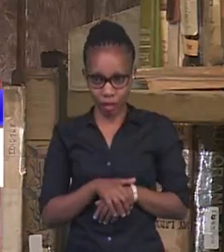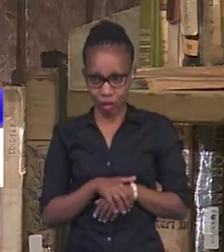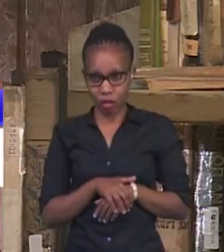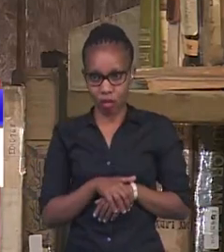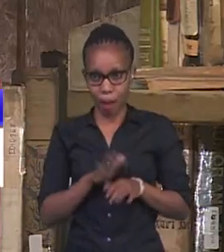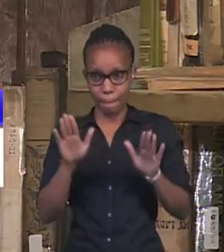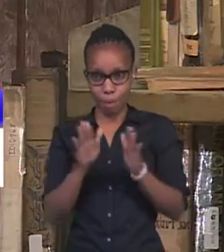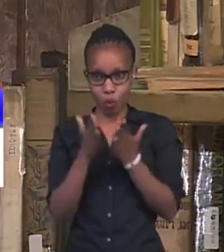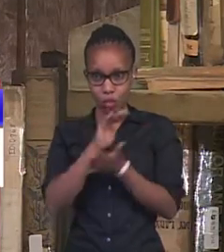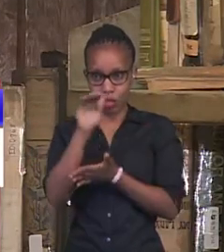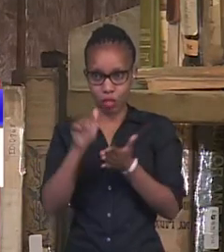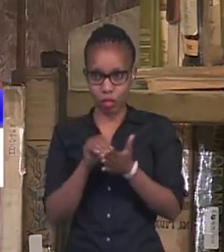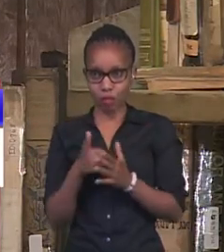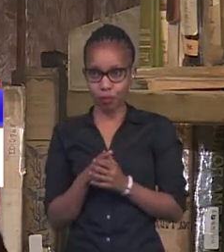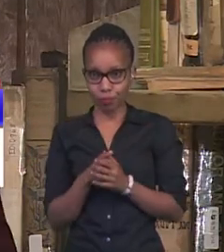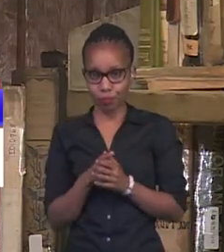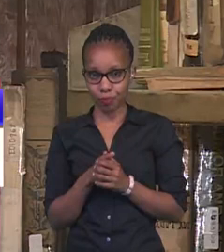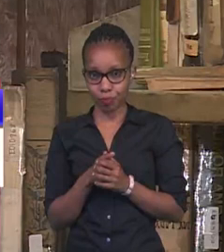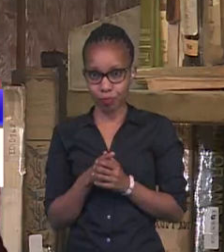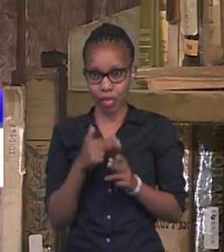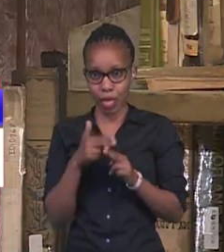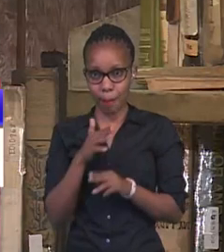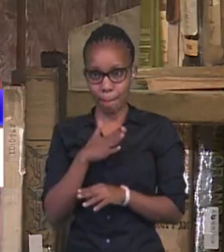place physically. Reporting for Switch TV